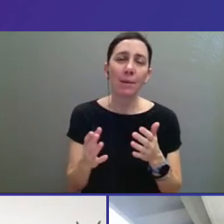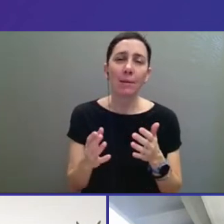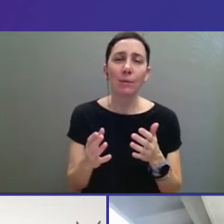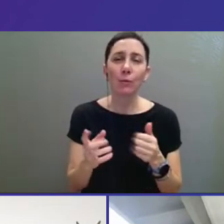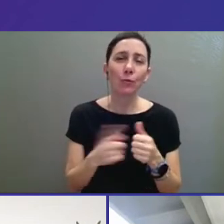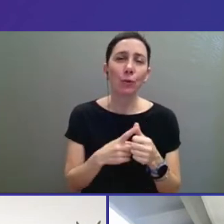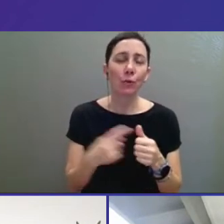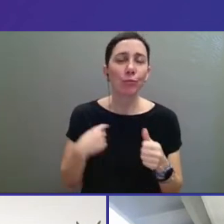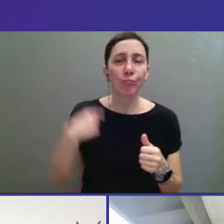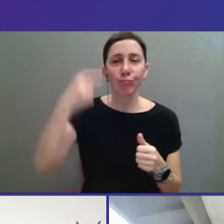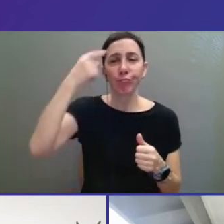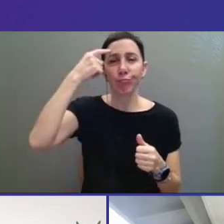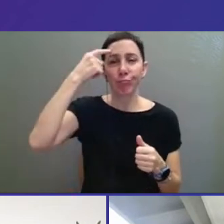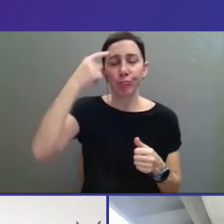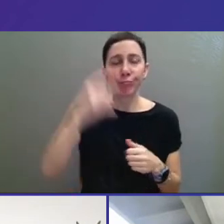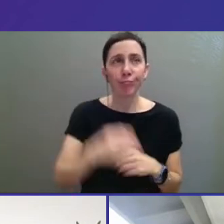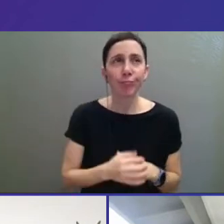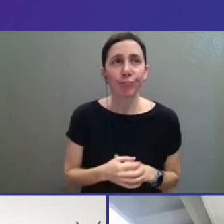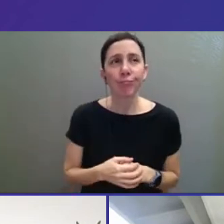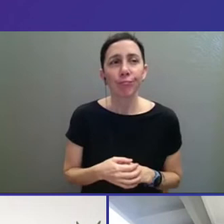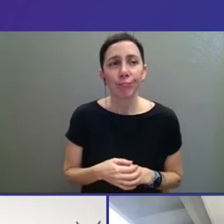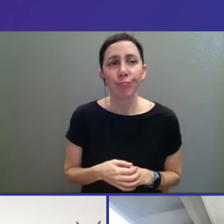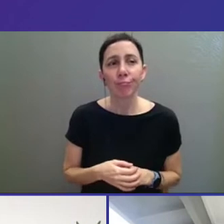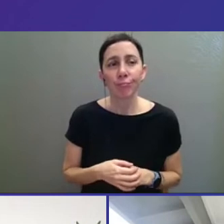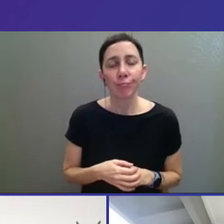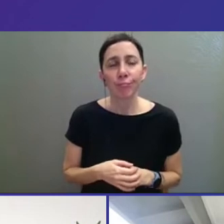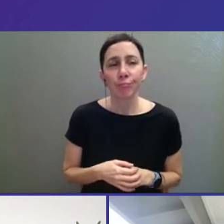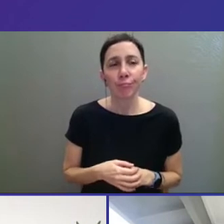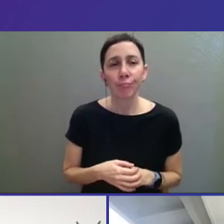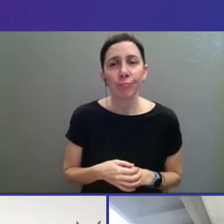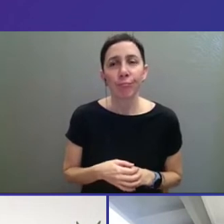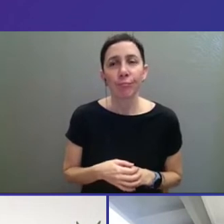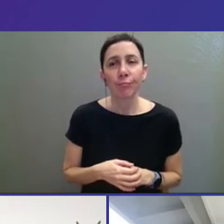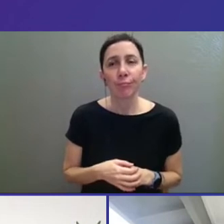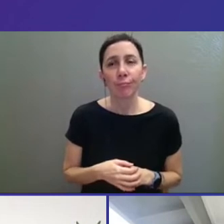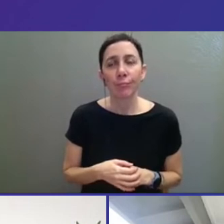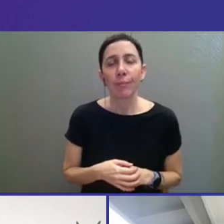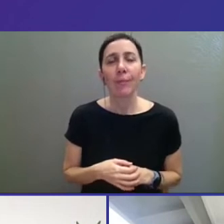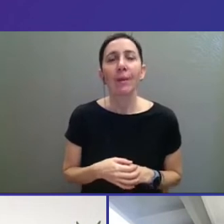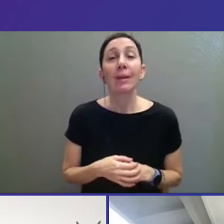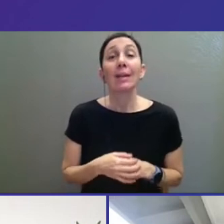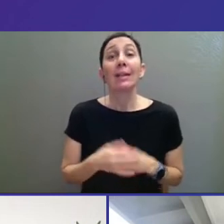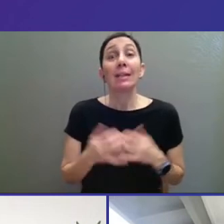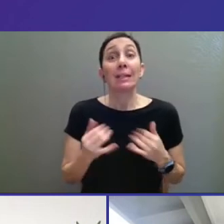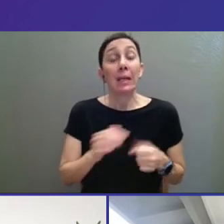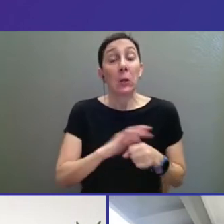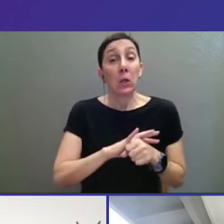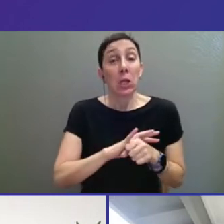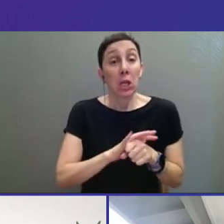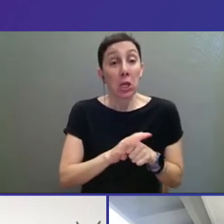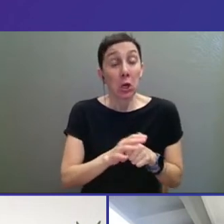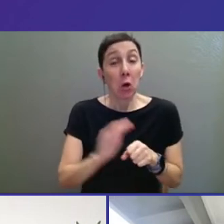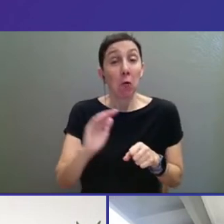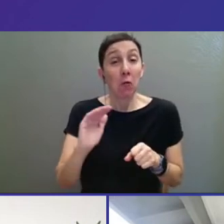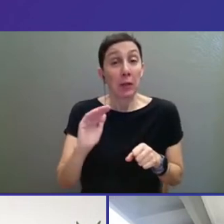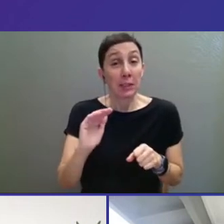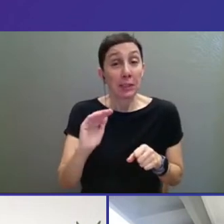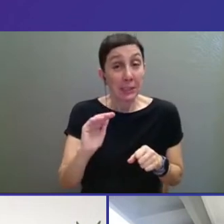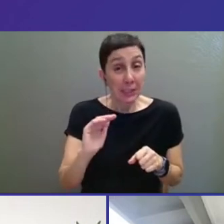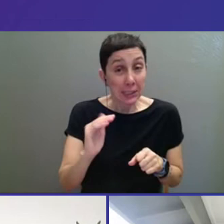as we've started to move out of pandemic time, as Andrea